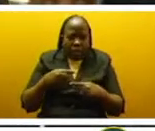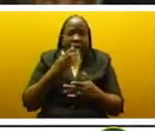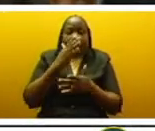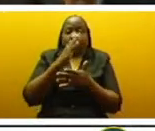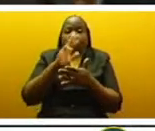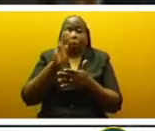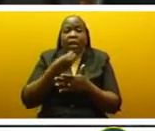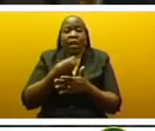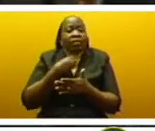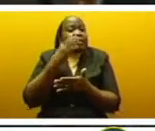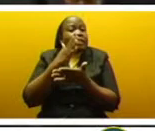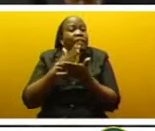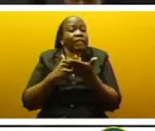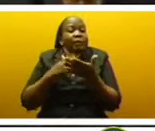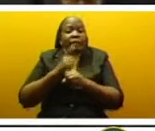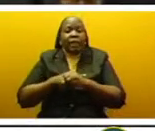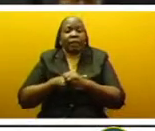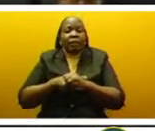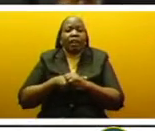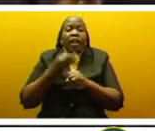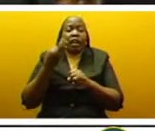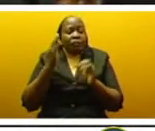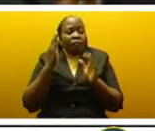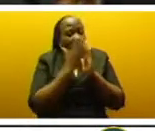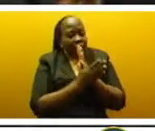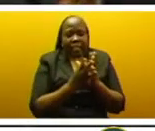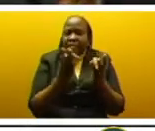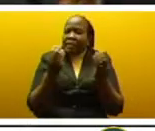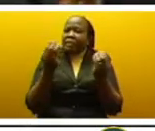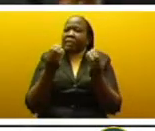easy. And if you file it,